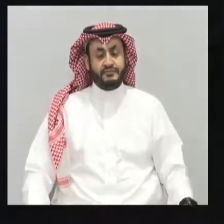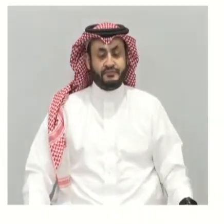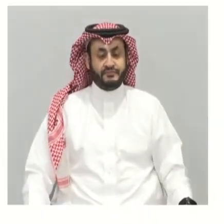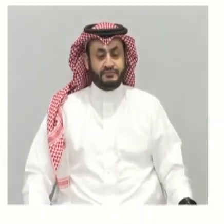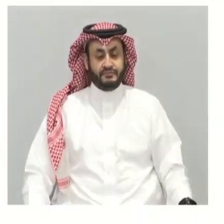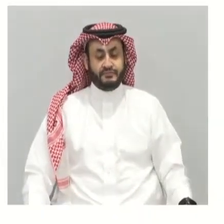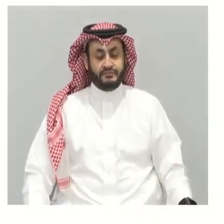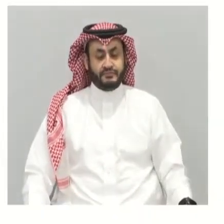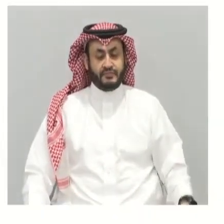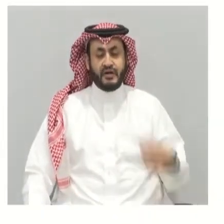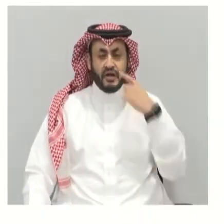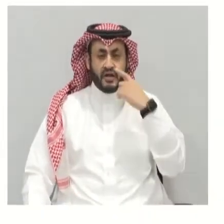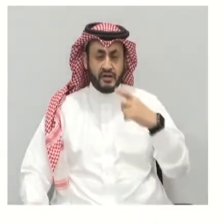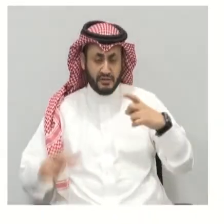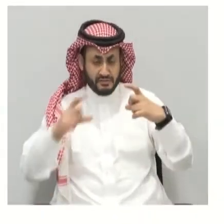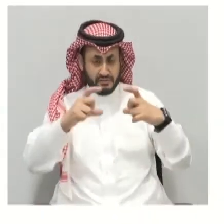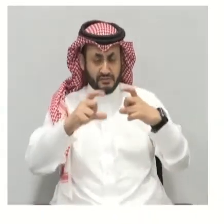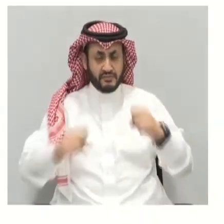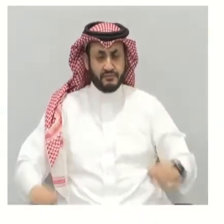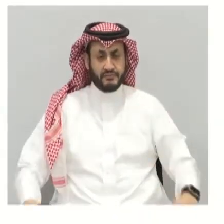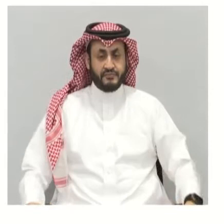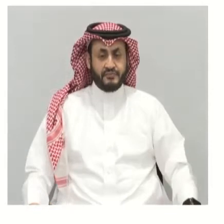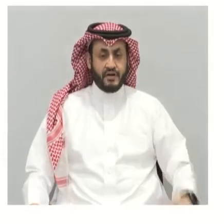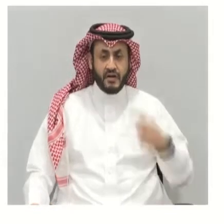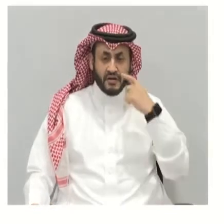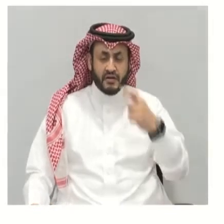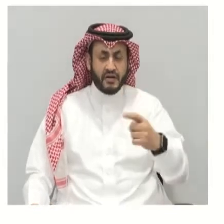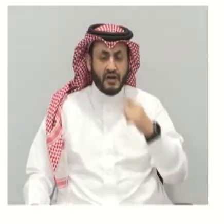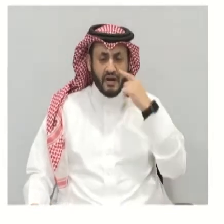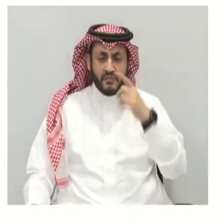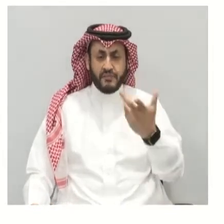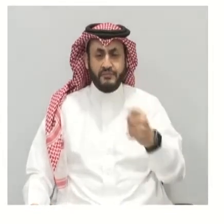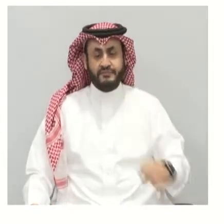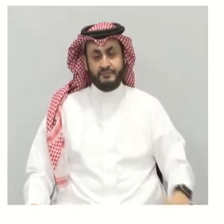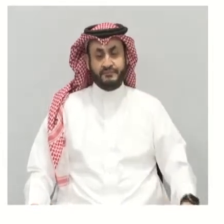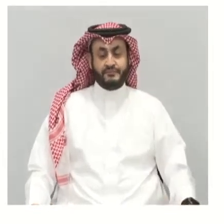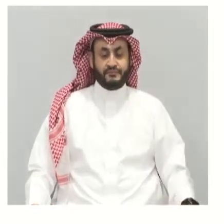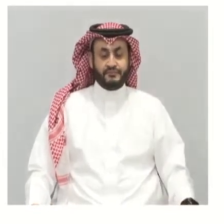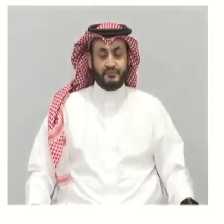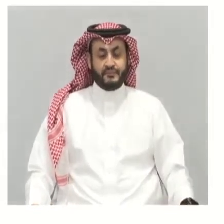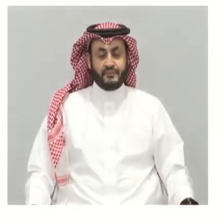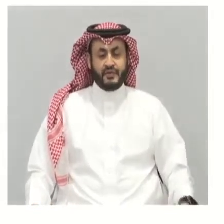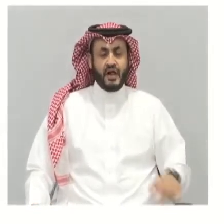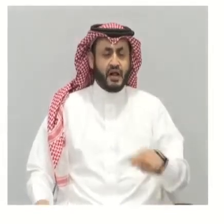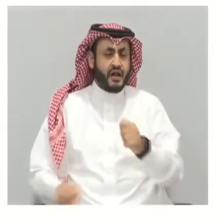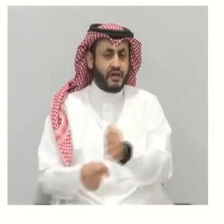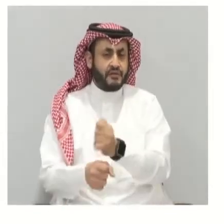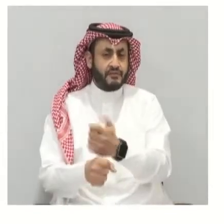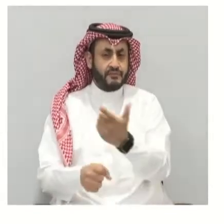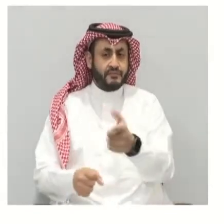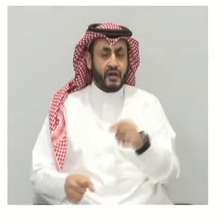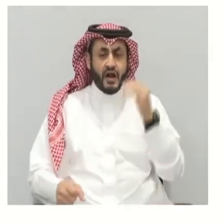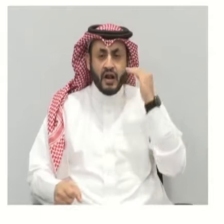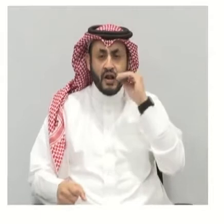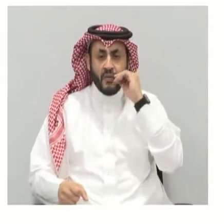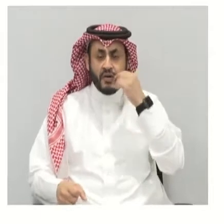before. Now, take a look at this picture. What do you see here? What is he doing? What is the boy